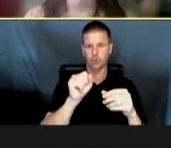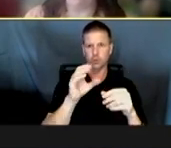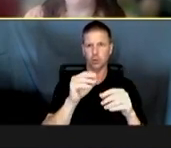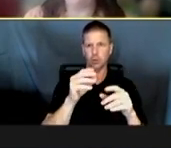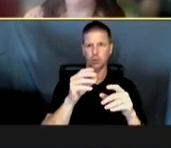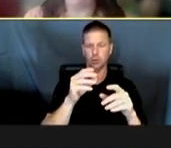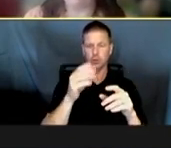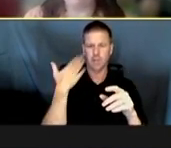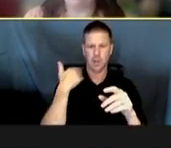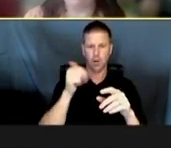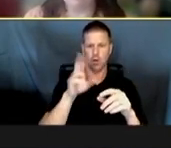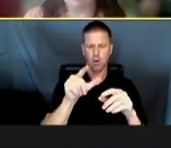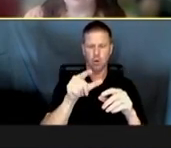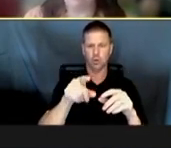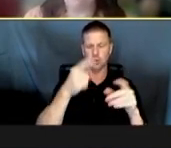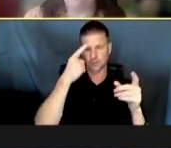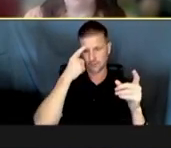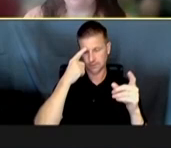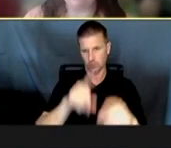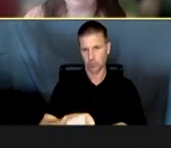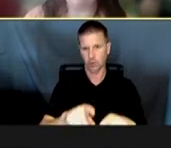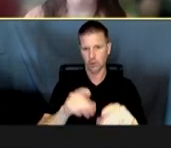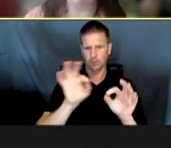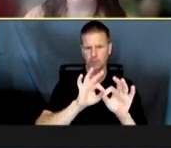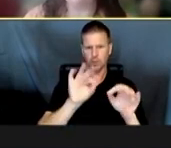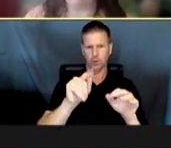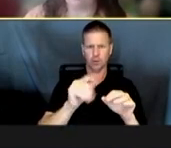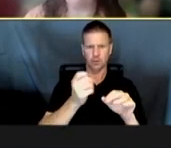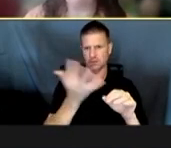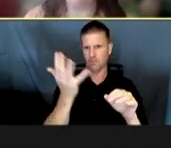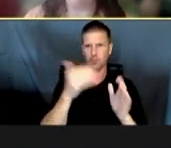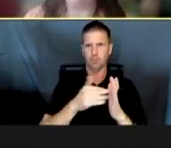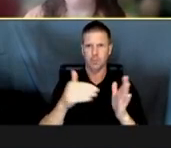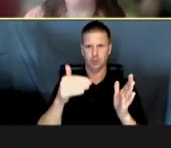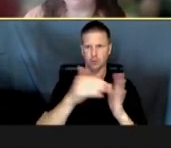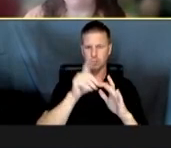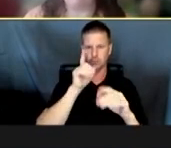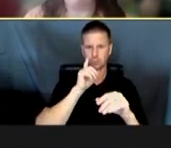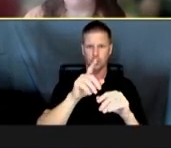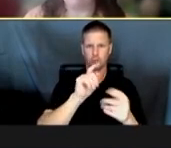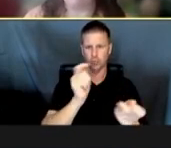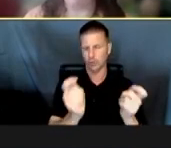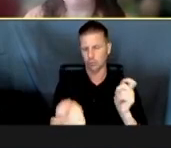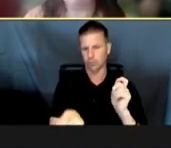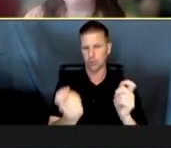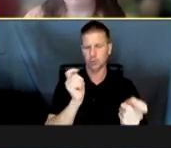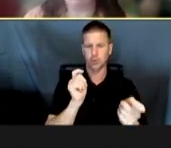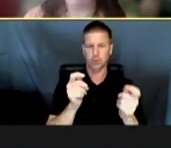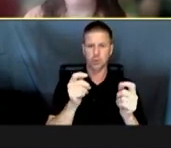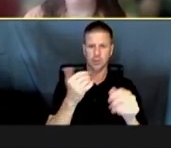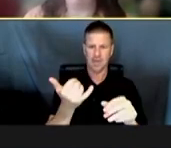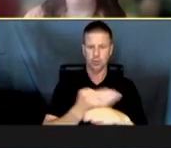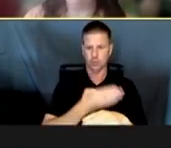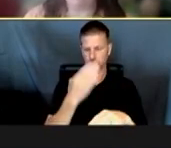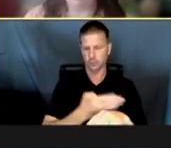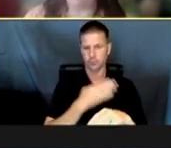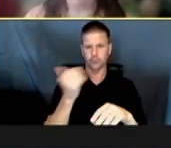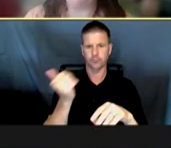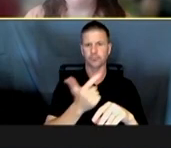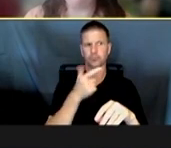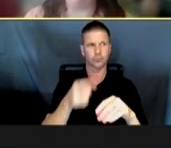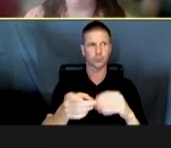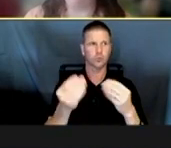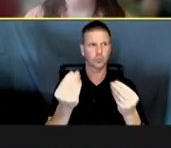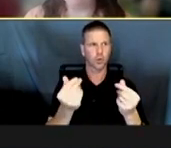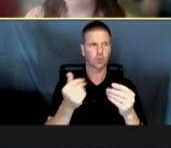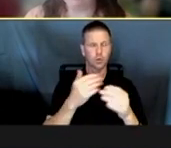last August, there was a settlement valued at several million dollars for the retrofits that are now taking place, where all of these